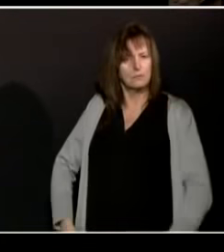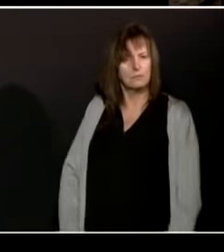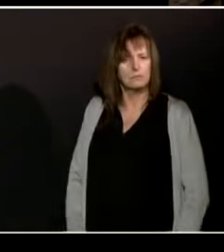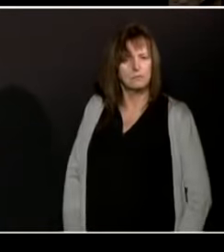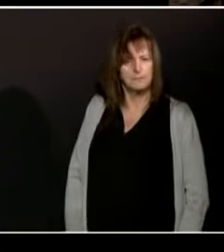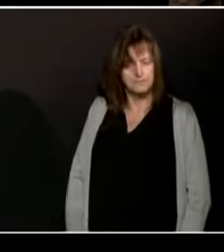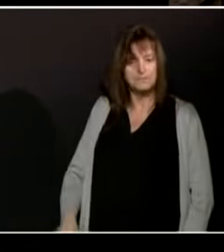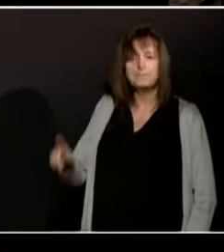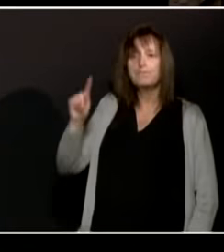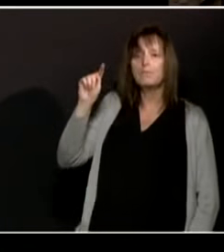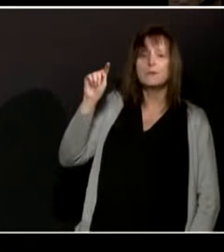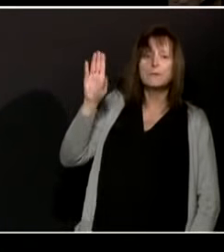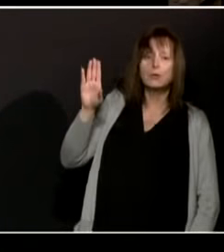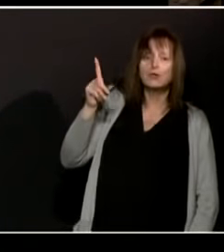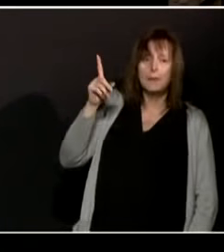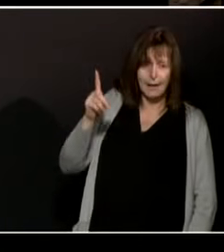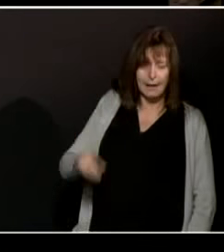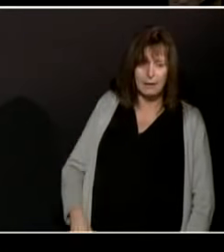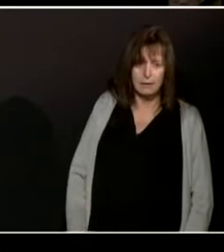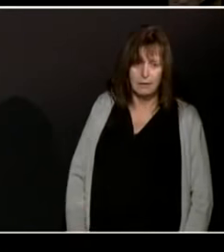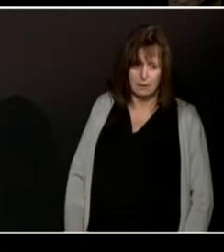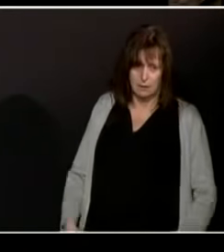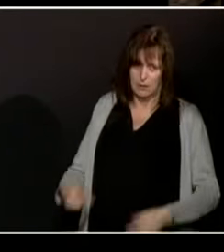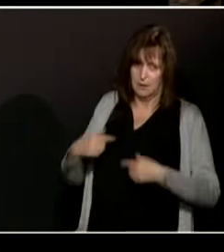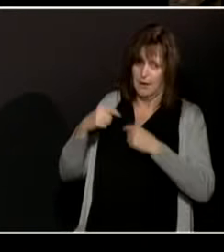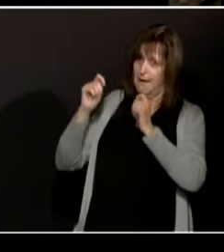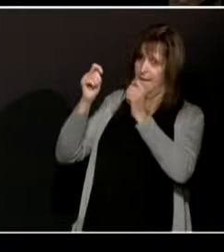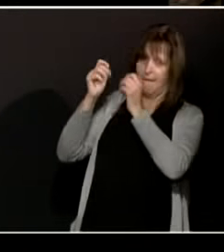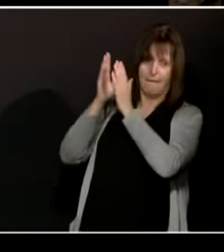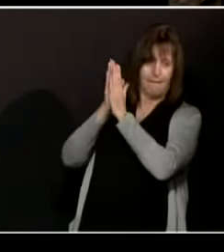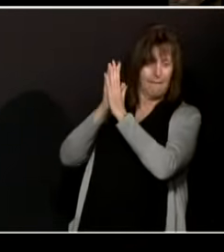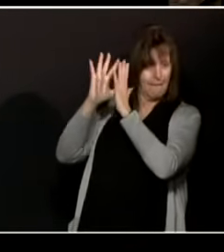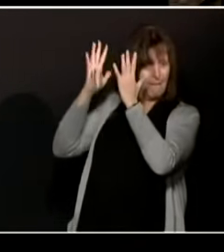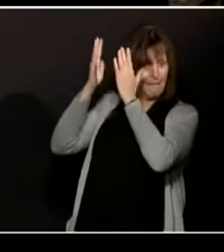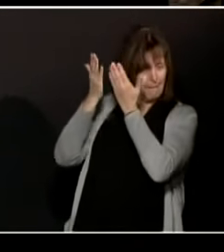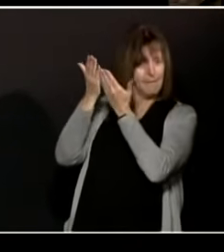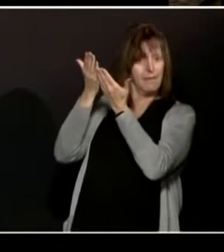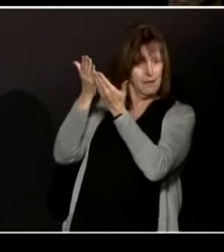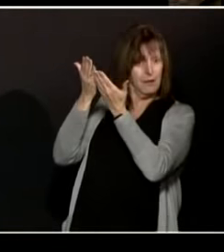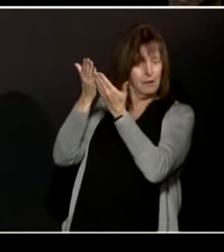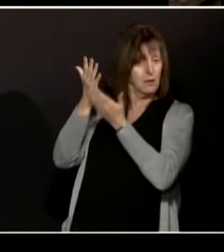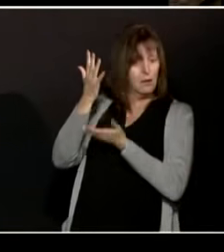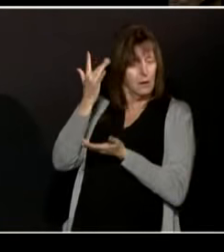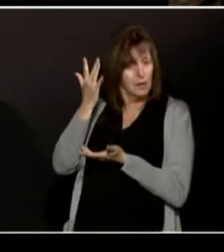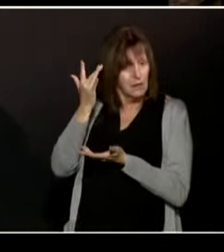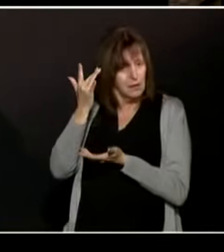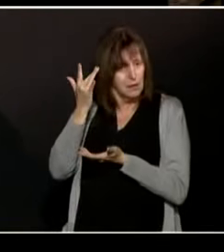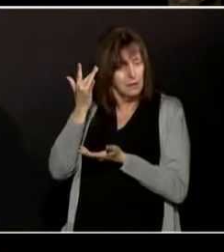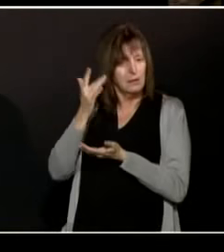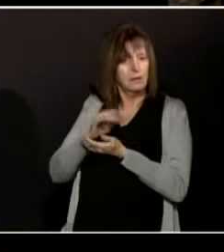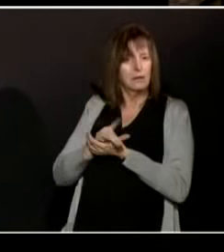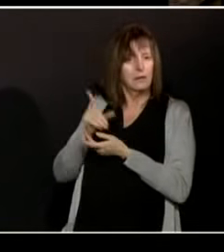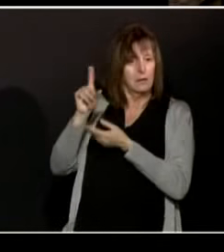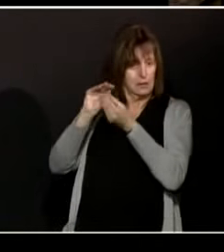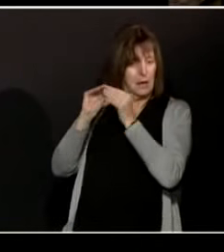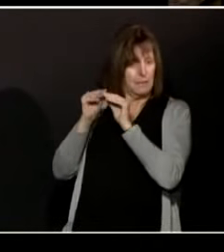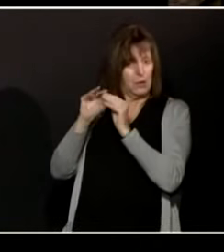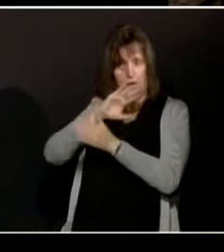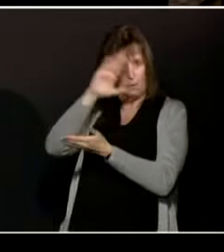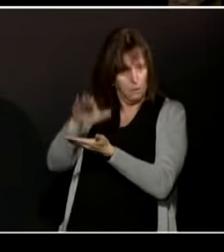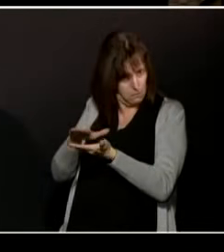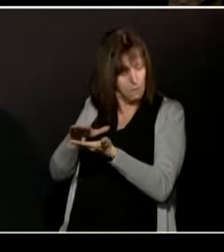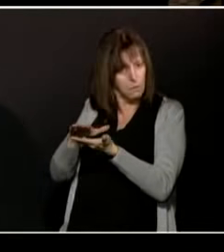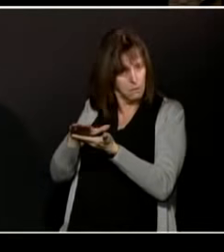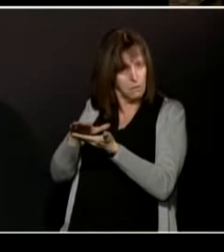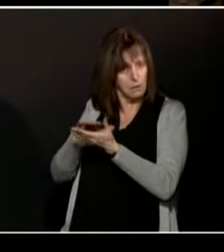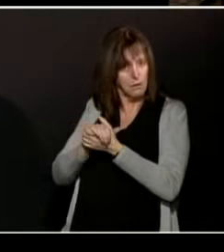of the province that we should celebrate right now. They've been able to get high case counts down, and I'm presuming